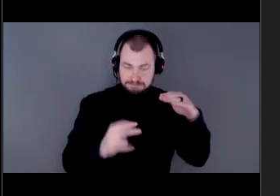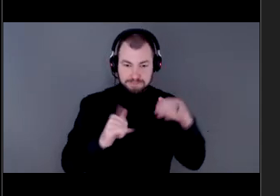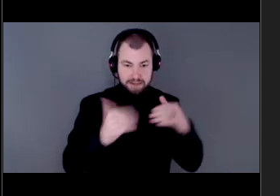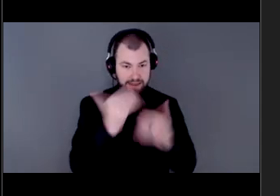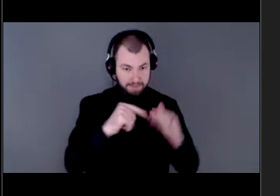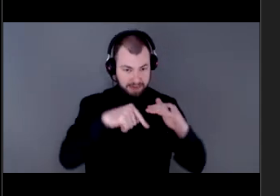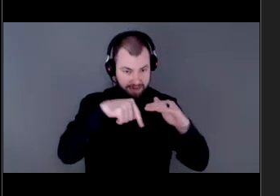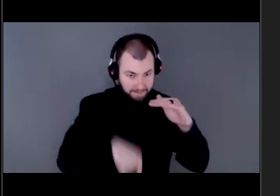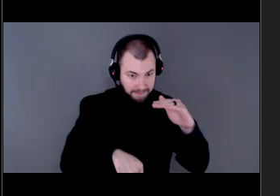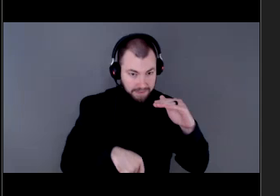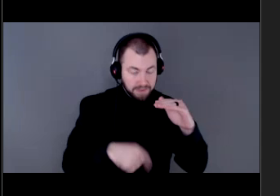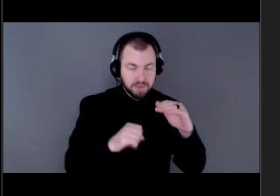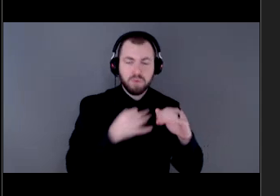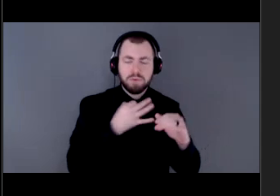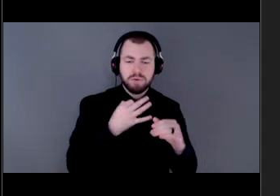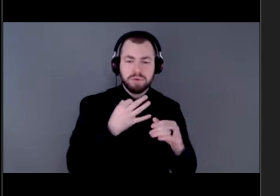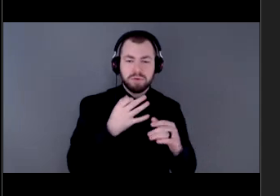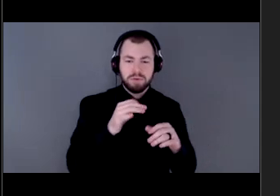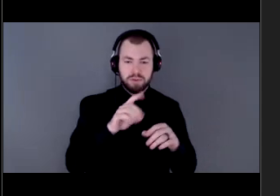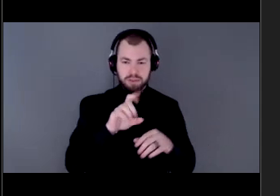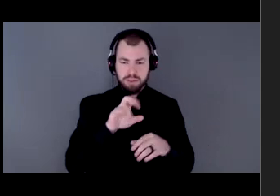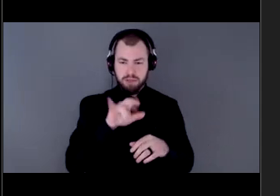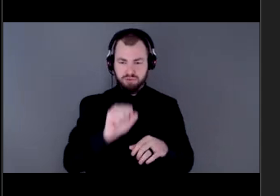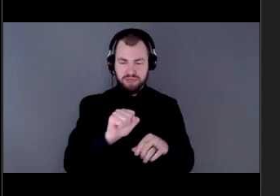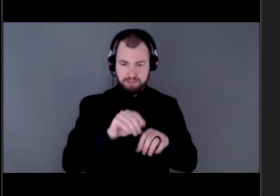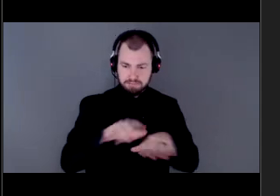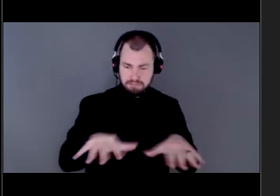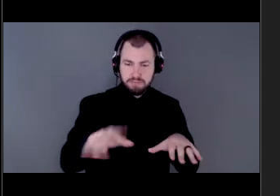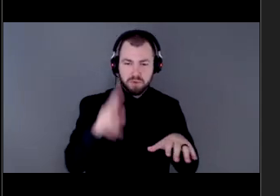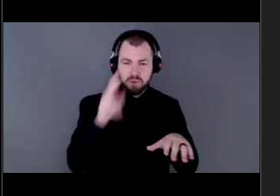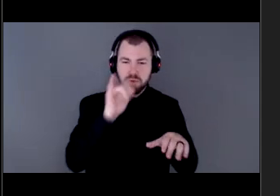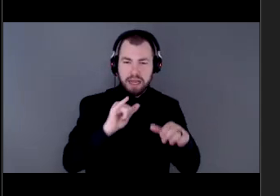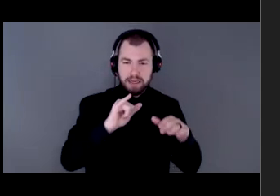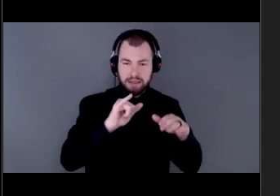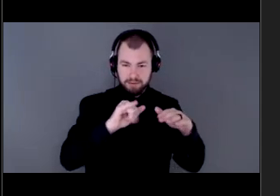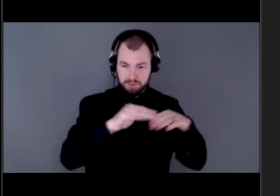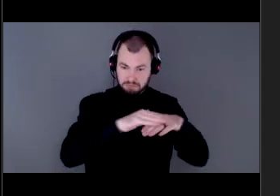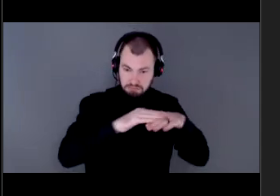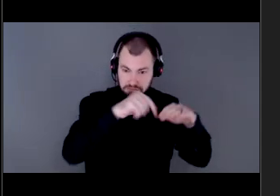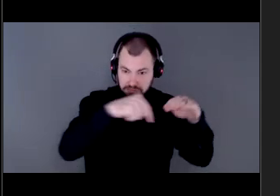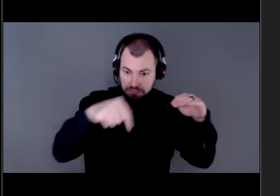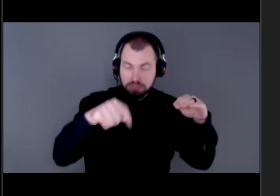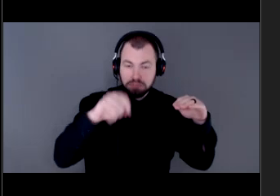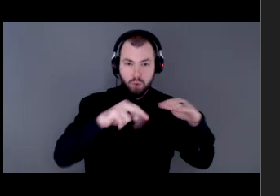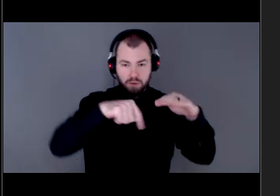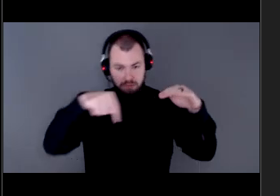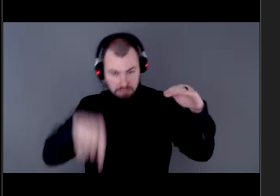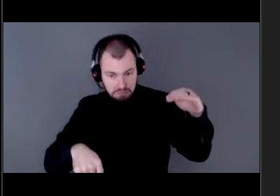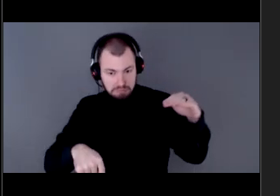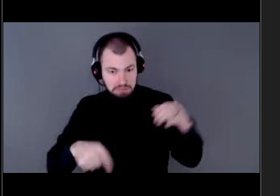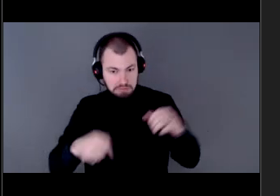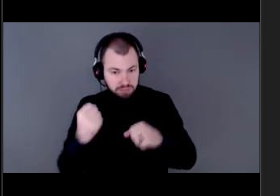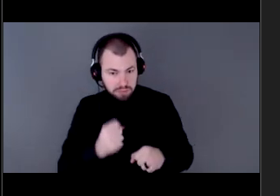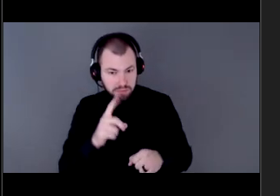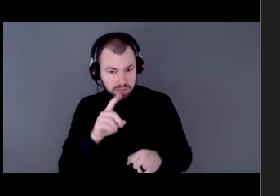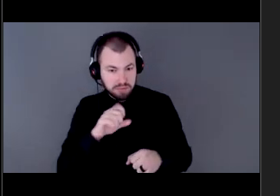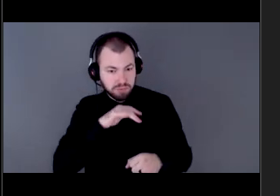like across depth and whether those shallow depths are the ones with the most dense debris.